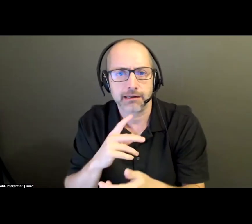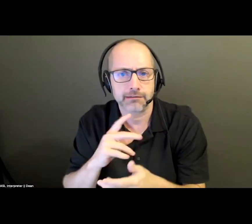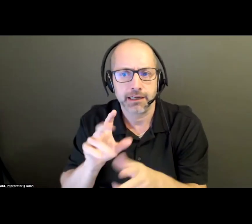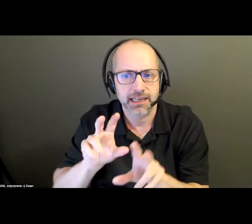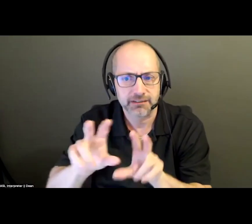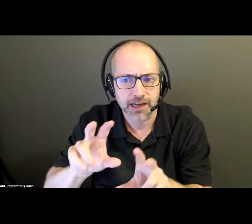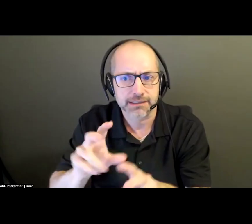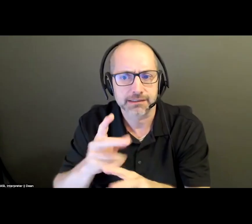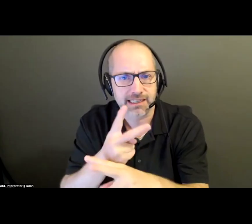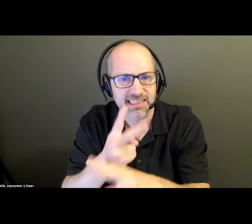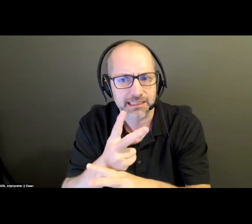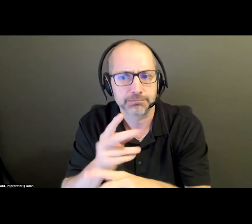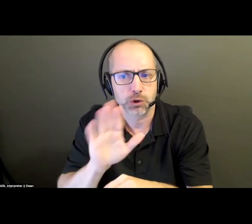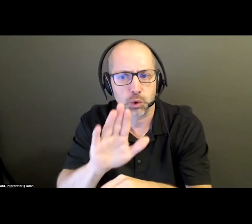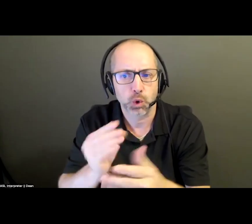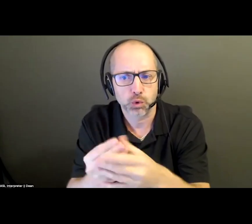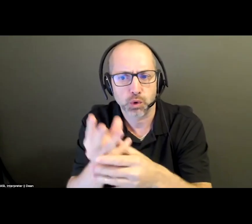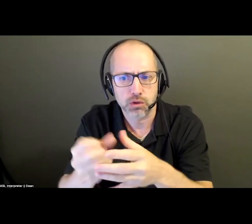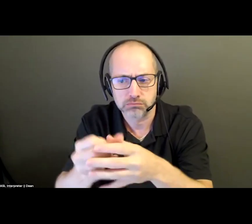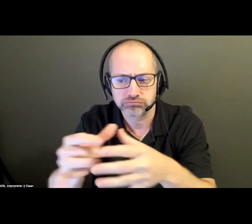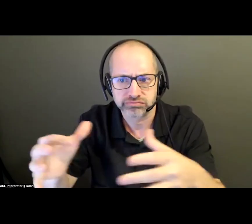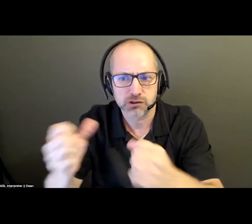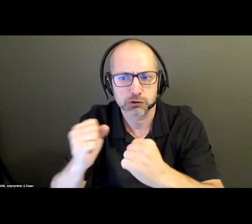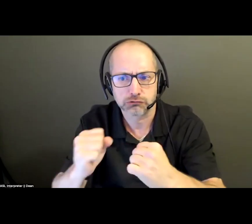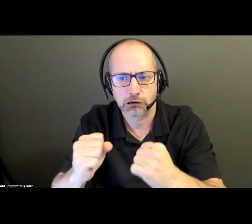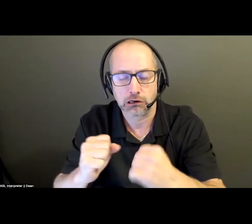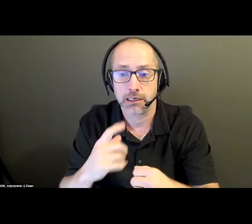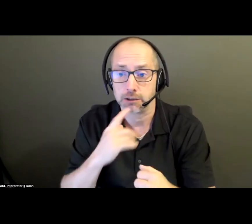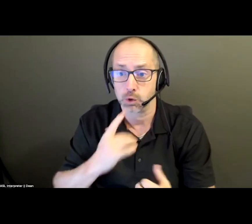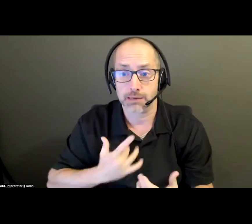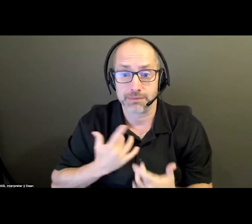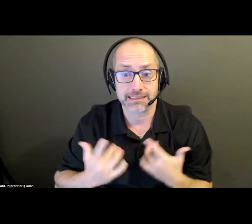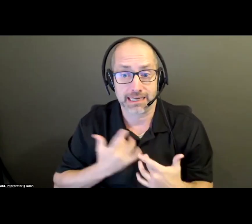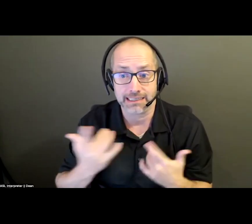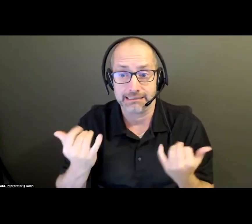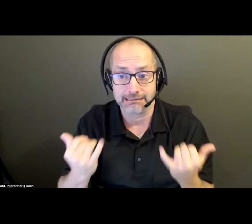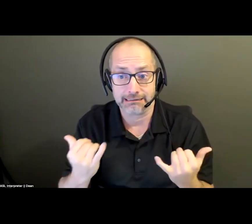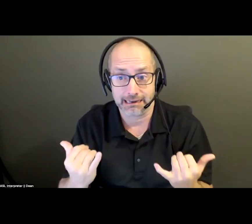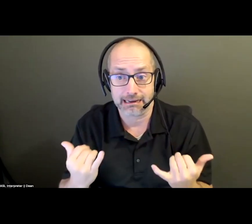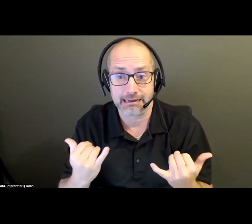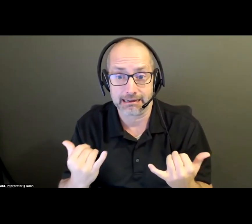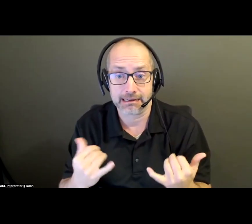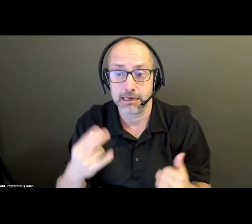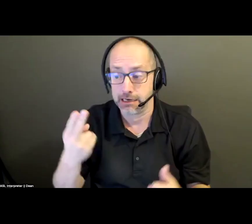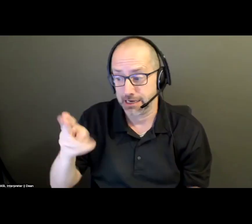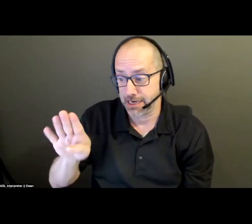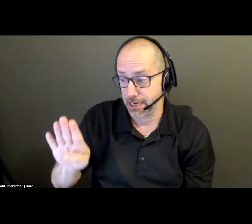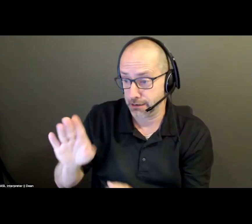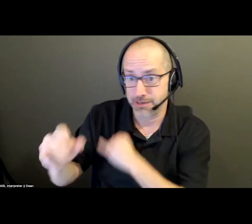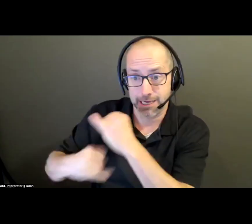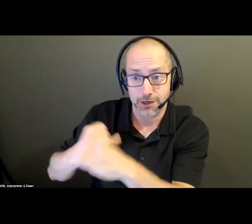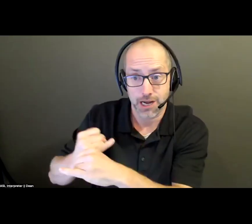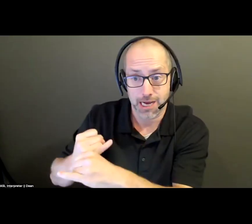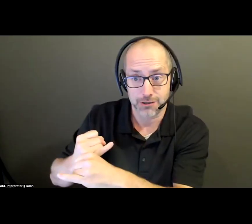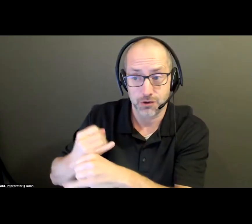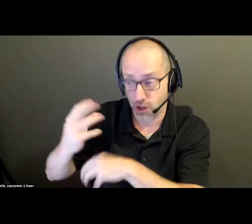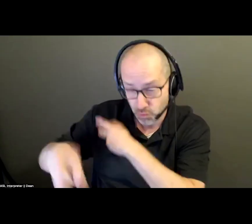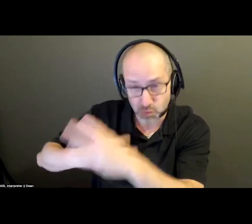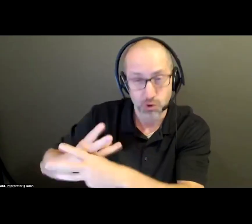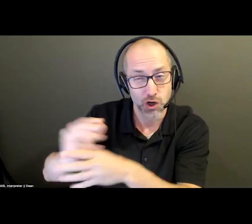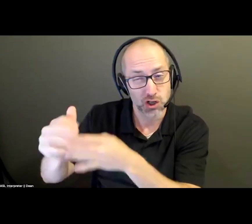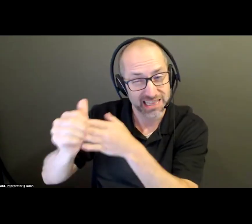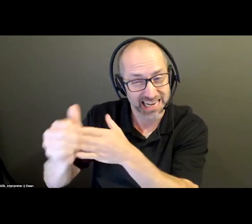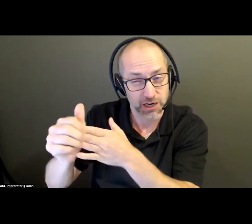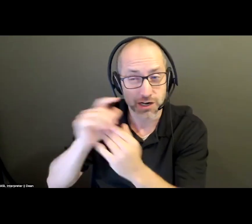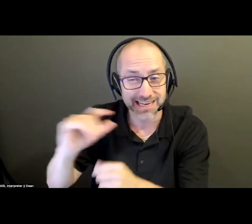So I'm really excited today. We have Hub International, global leader in insurance and